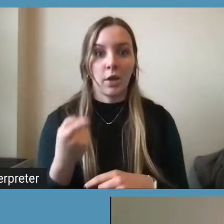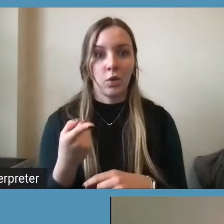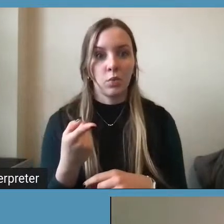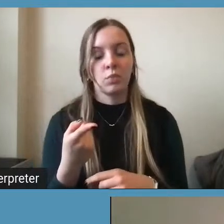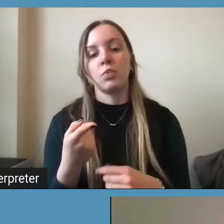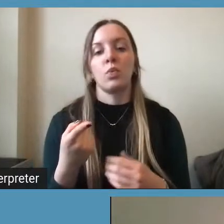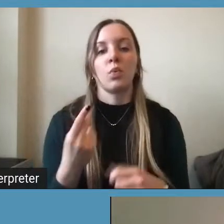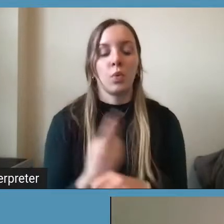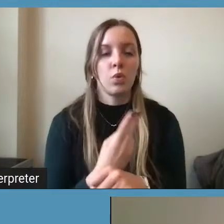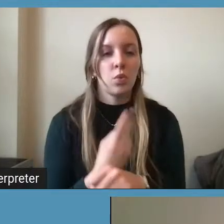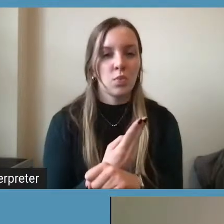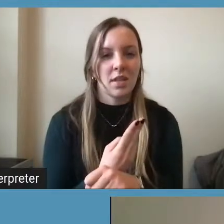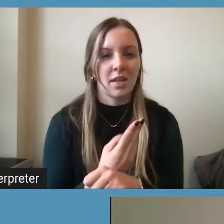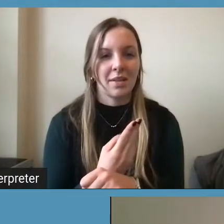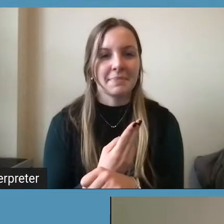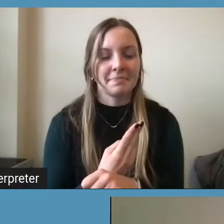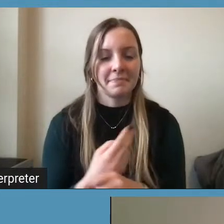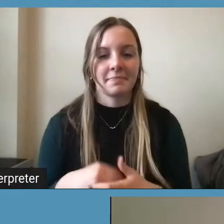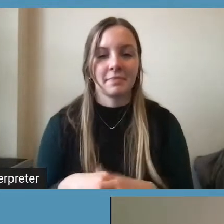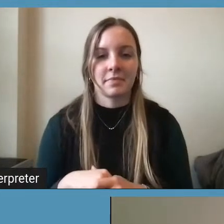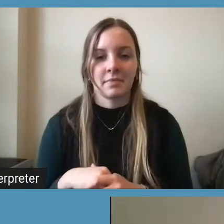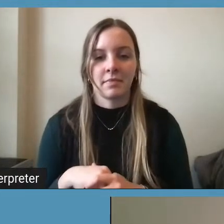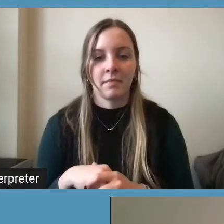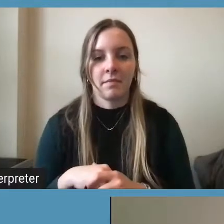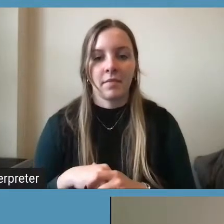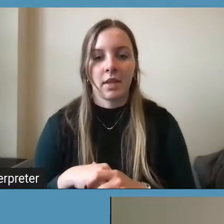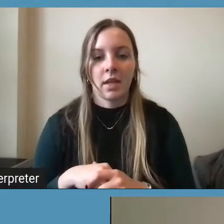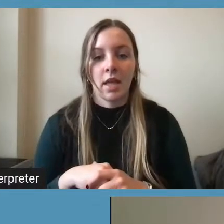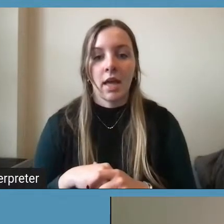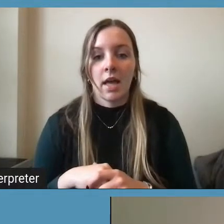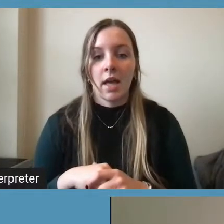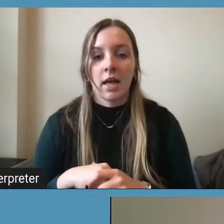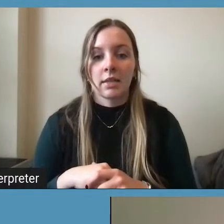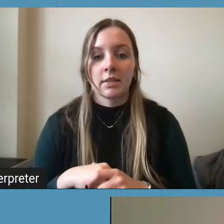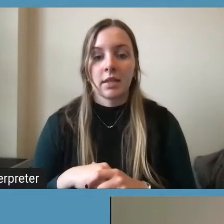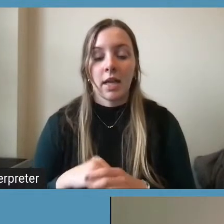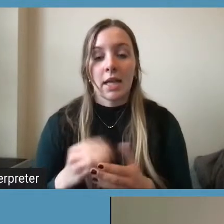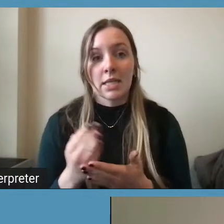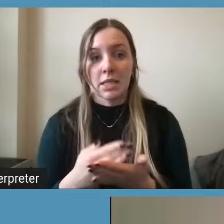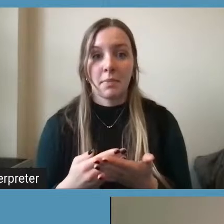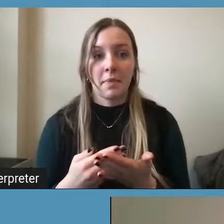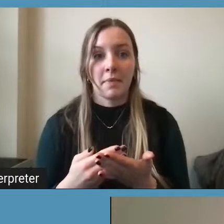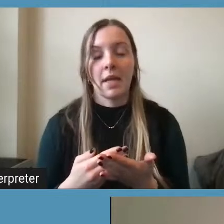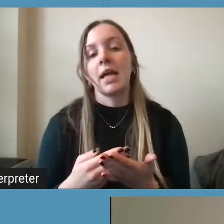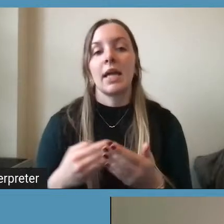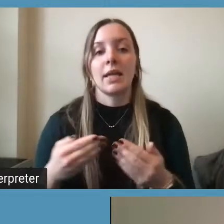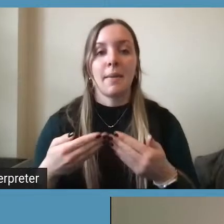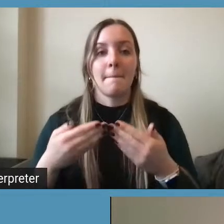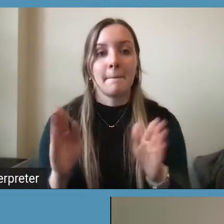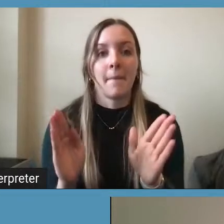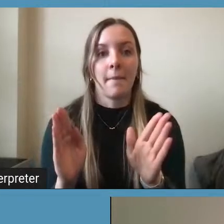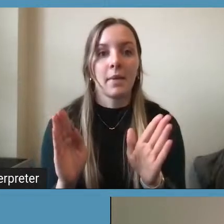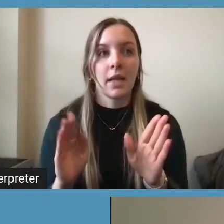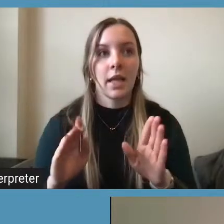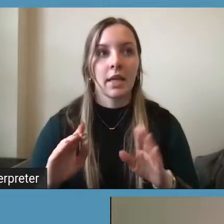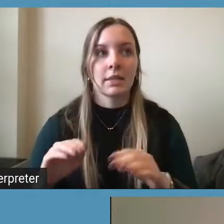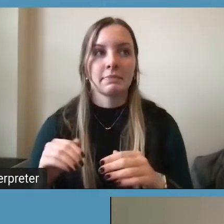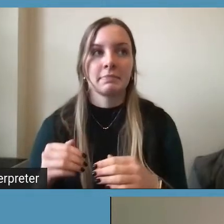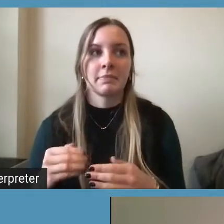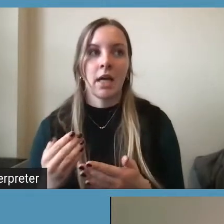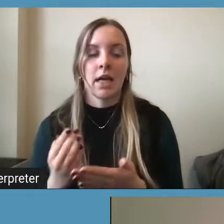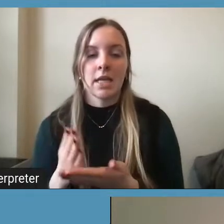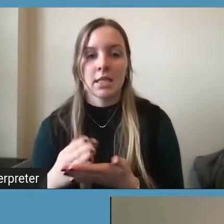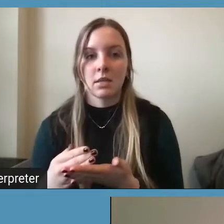is public. Some of it is for research, and maybe there's a goal to publish it later, or low res versions are published and the